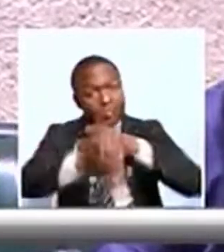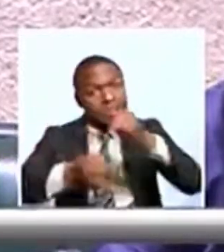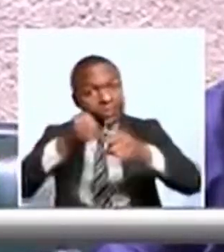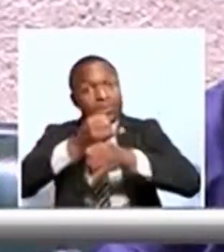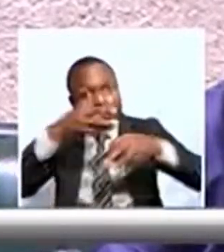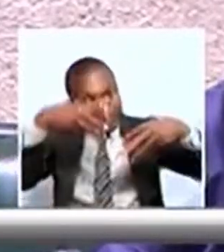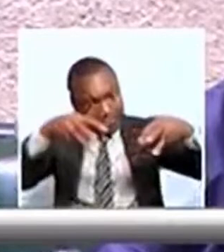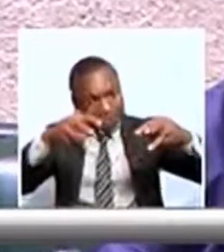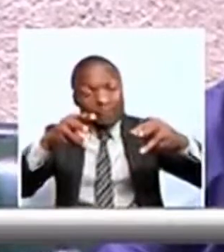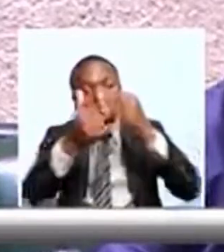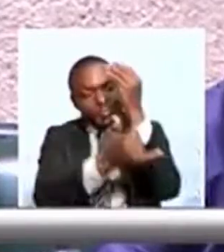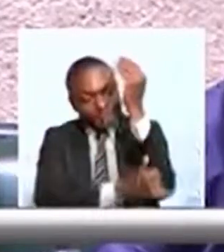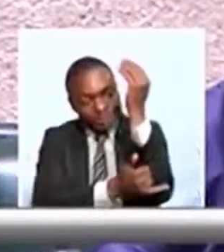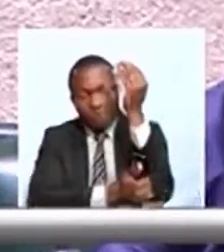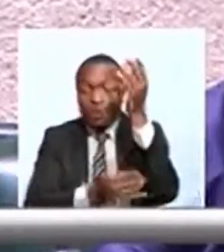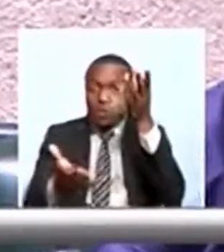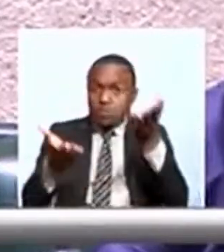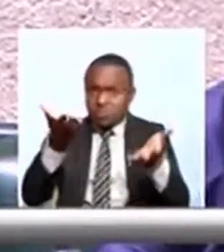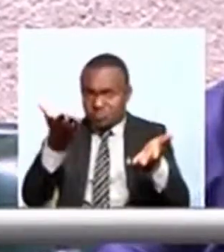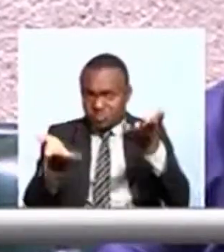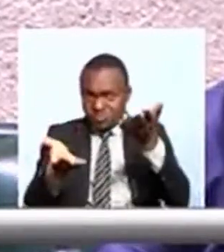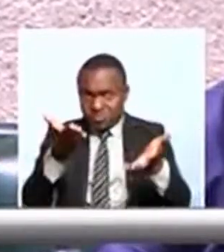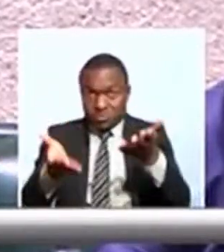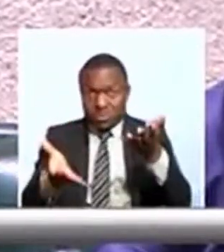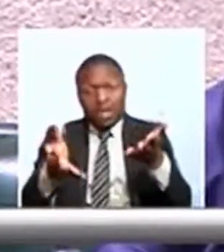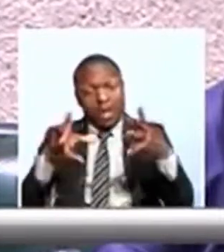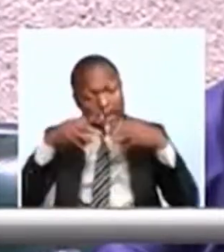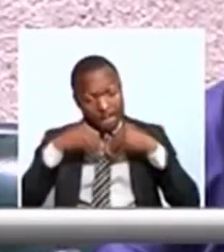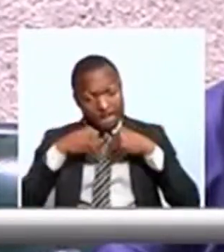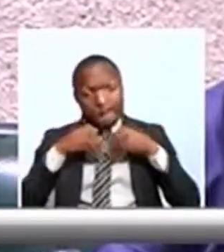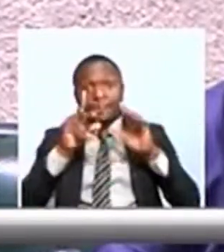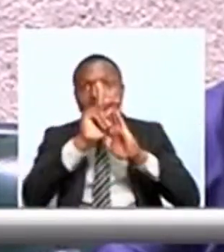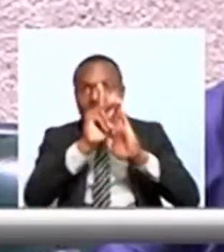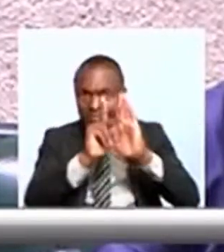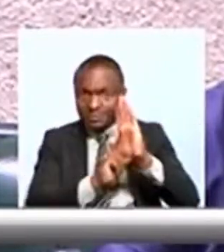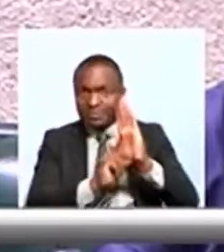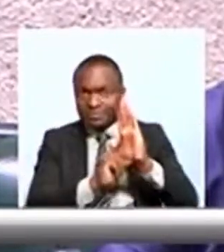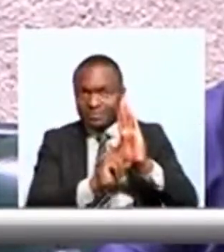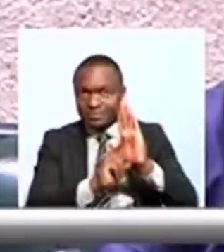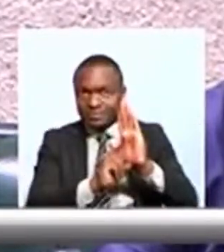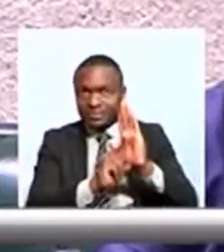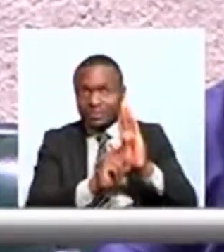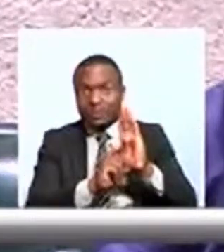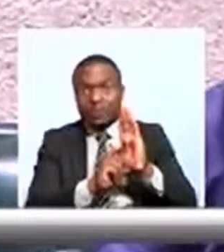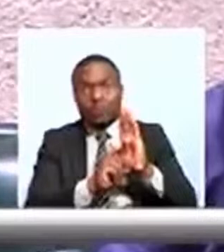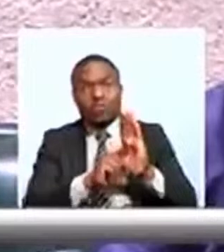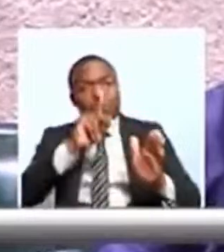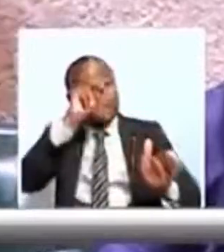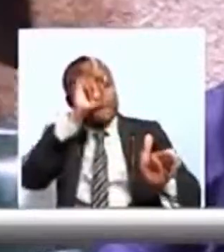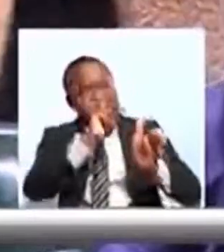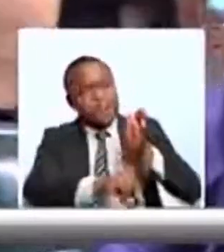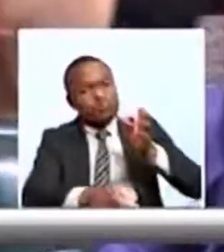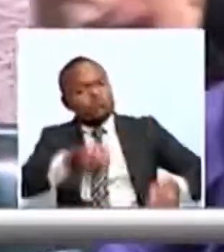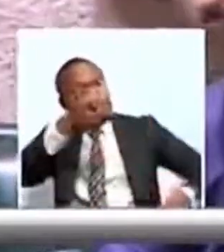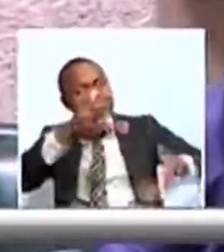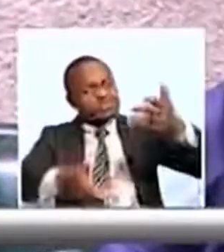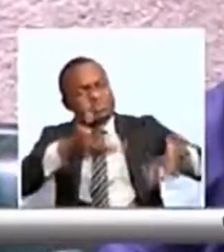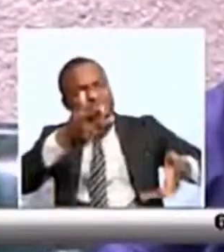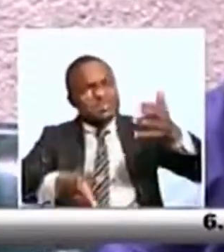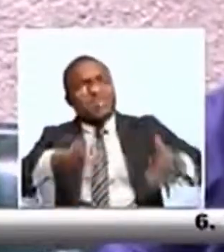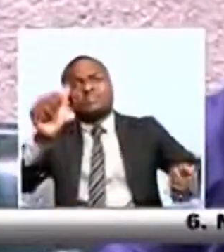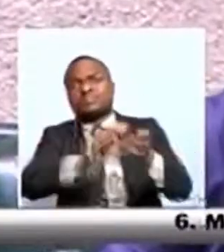country? Or do we also adopt the policy of banning them, destroying them